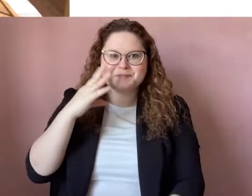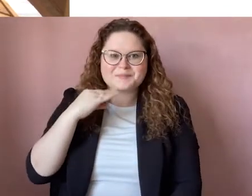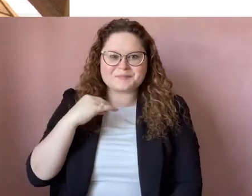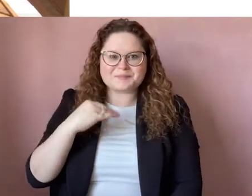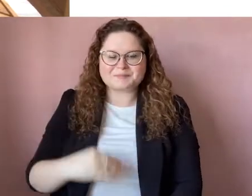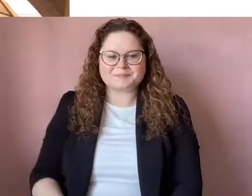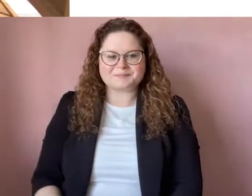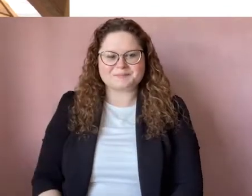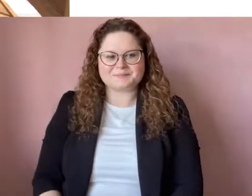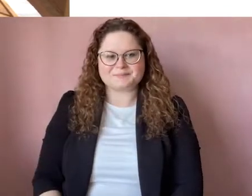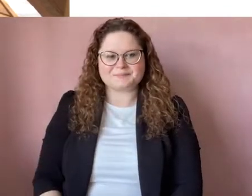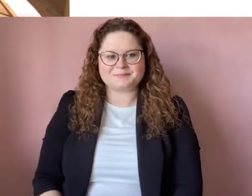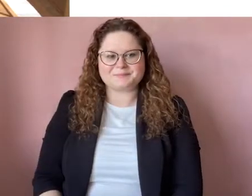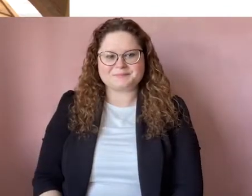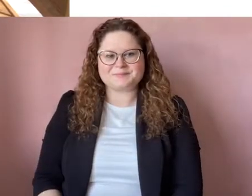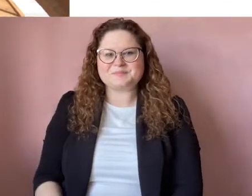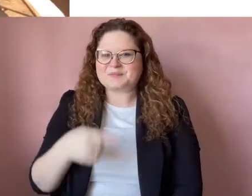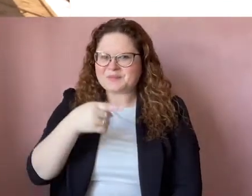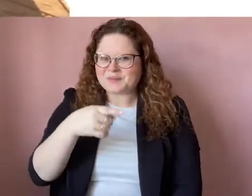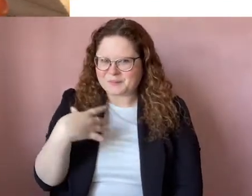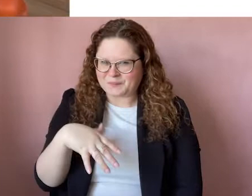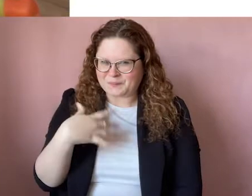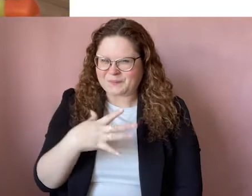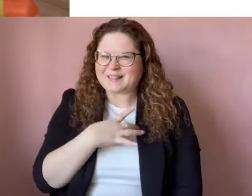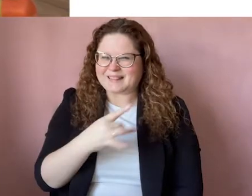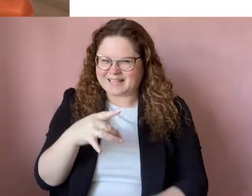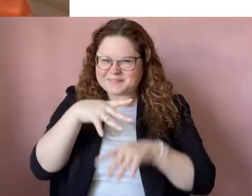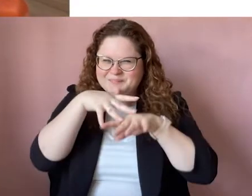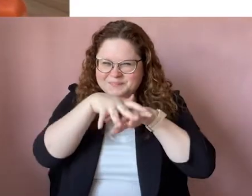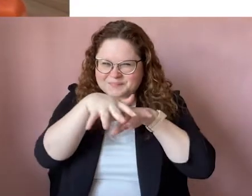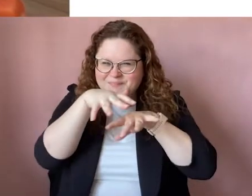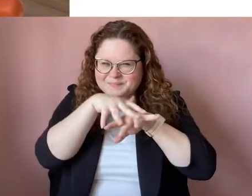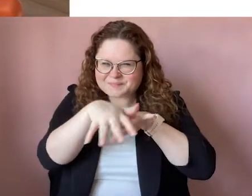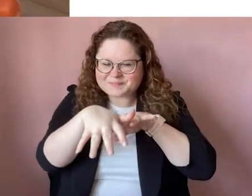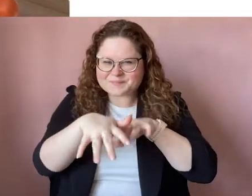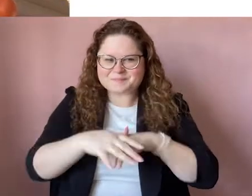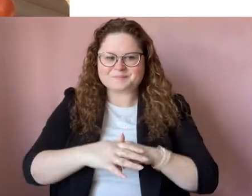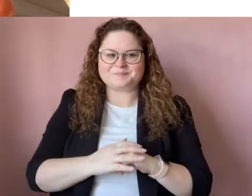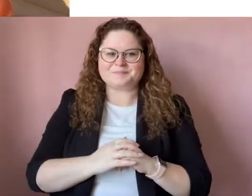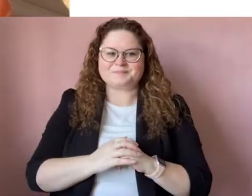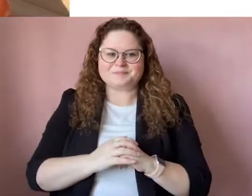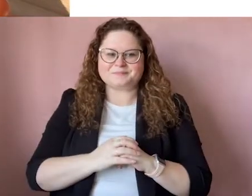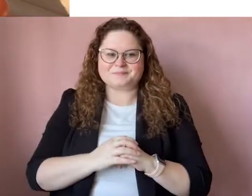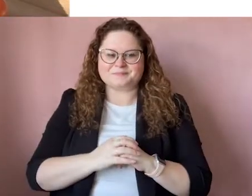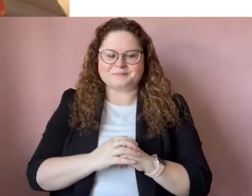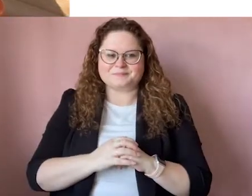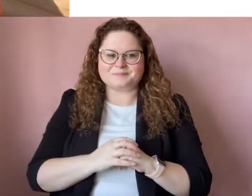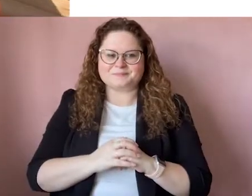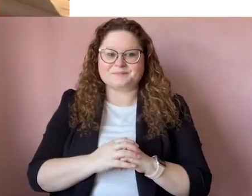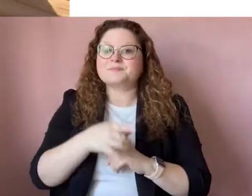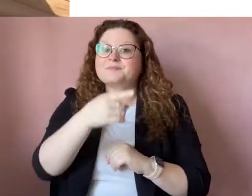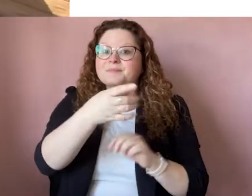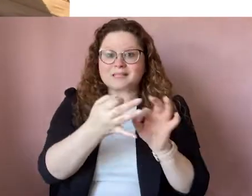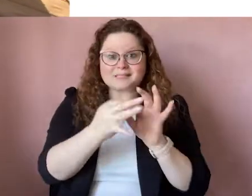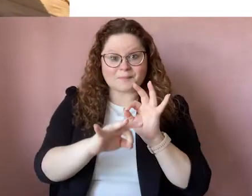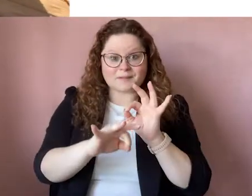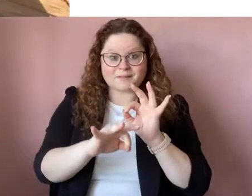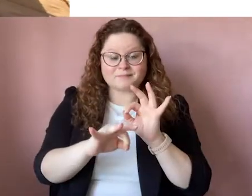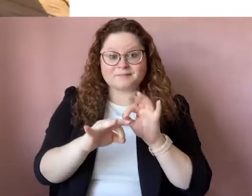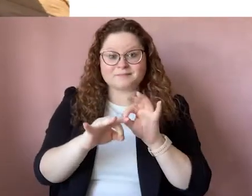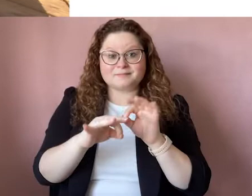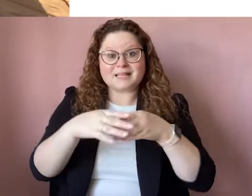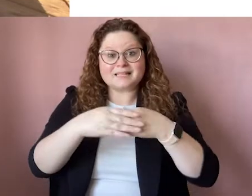puppies. She really likes the shredding. We also have something very simple, just a dish towel